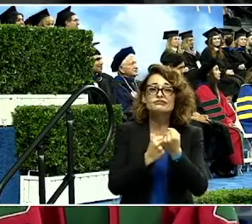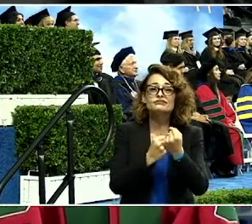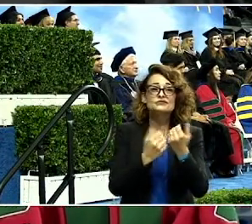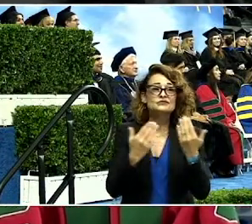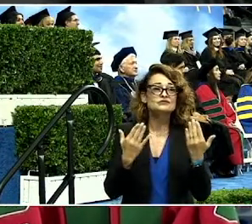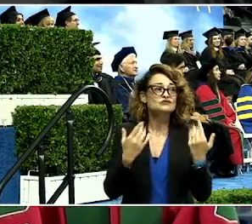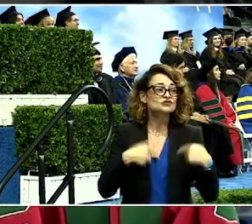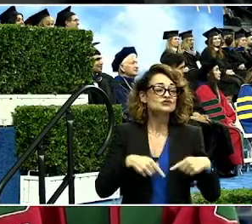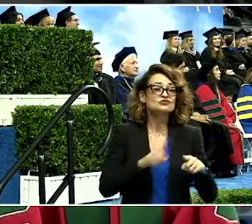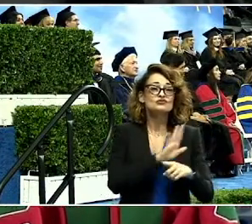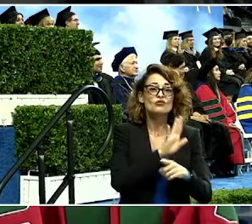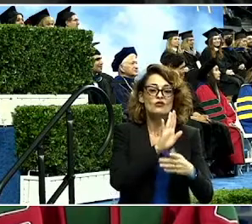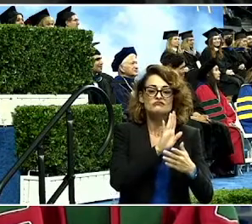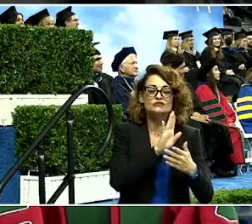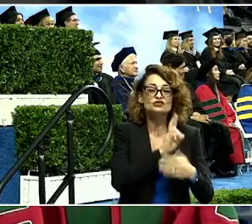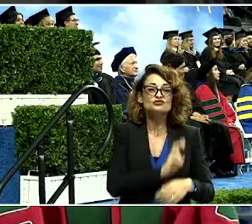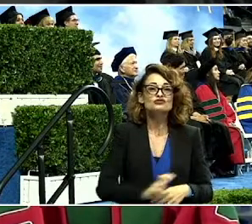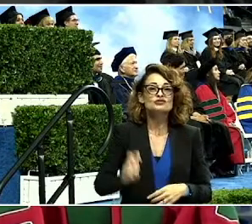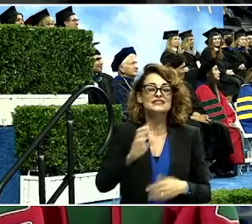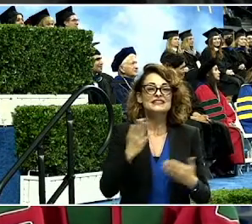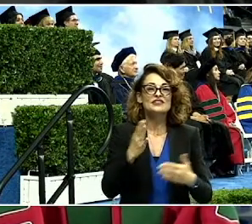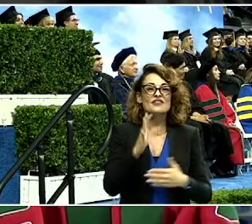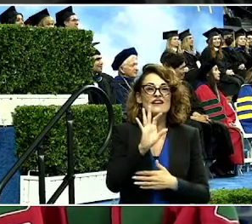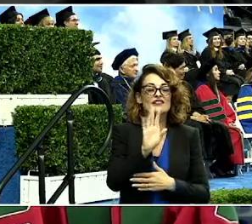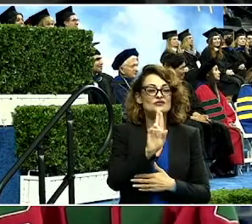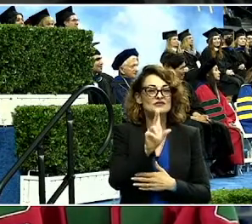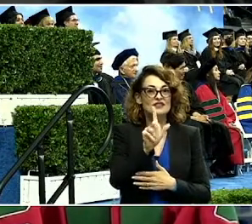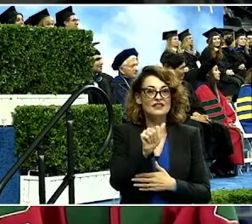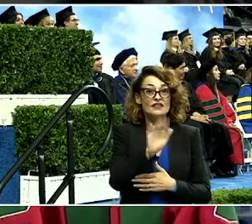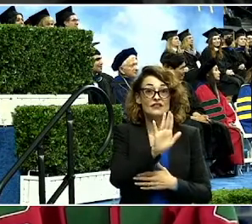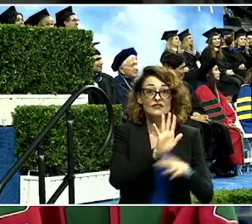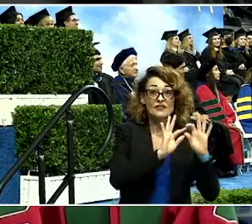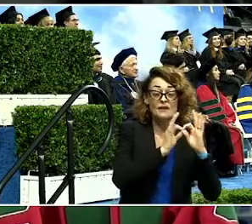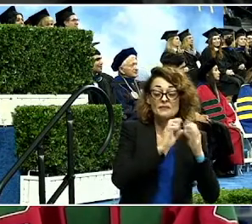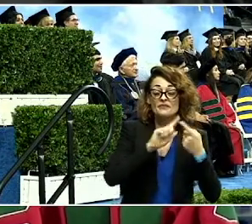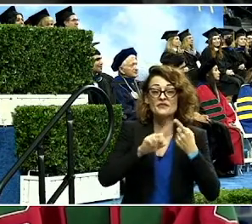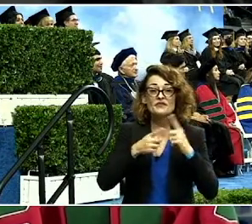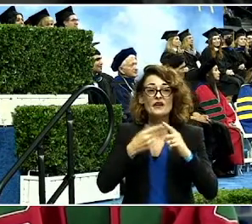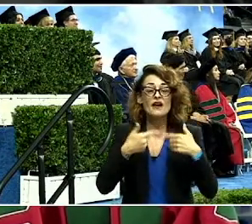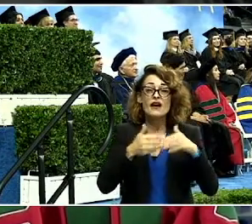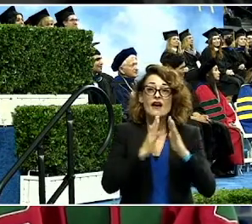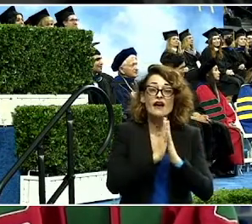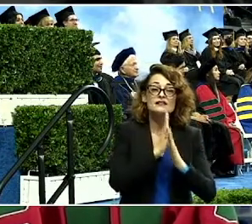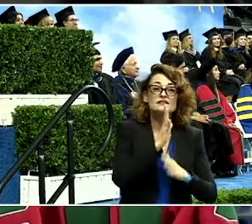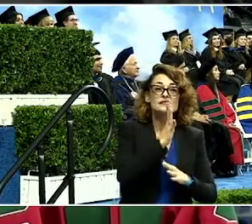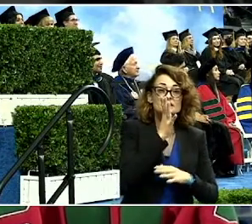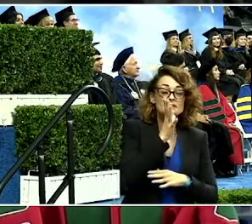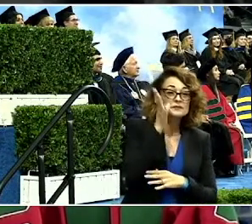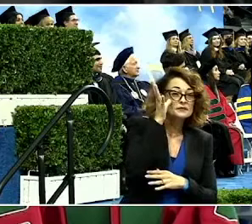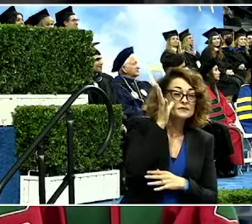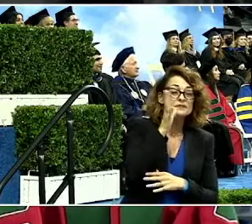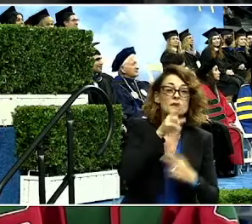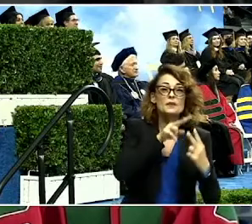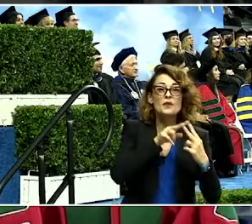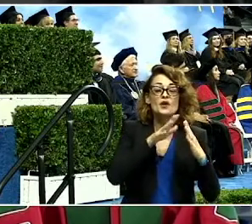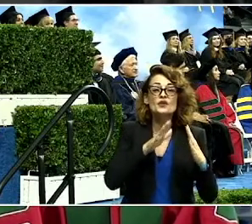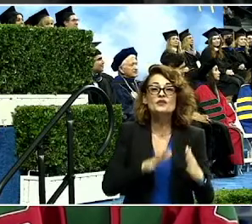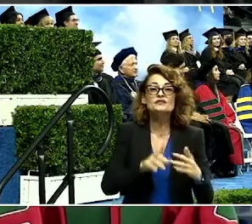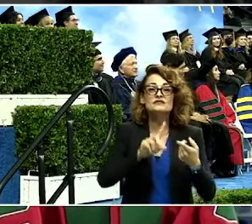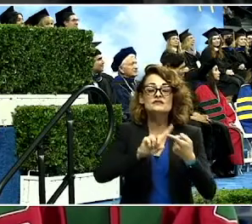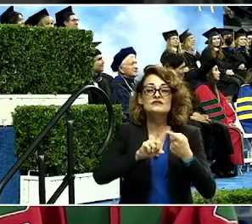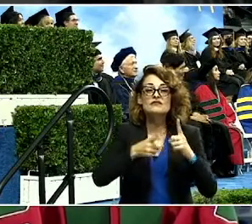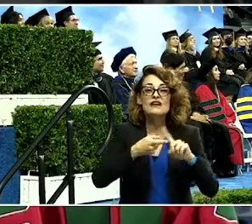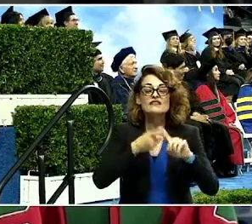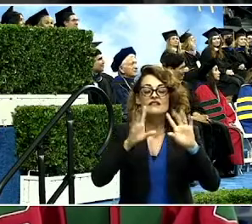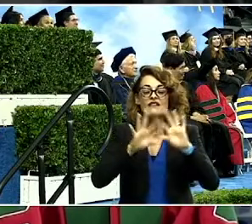family, and friends. I would like to ask the parents, the partners, the friends, and the family members of our